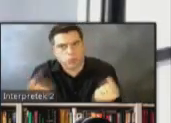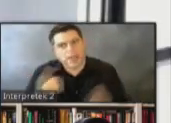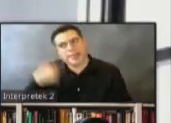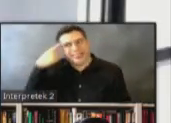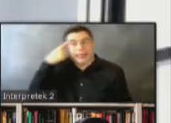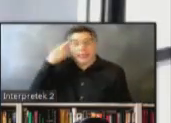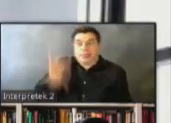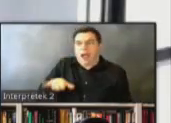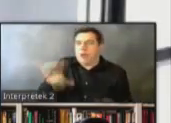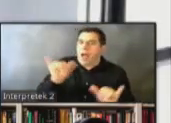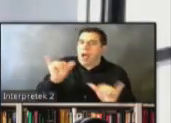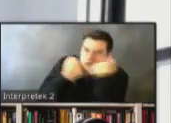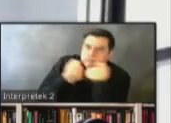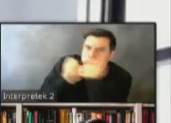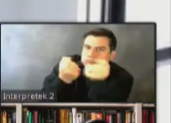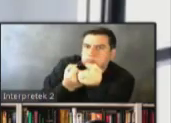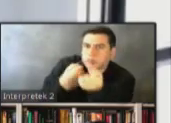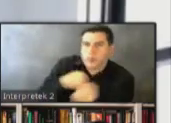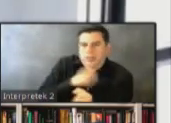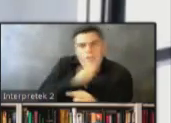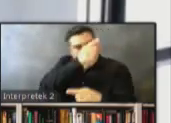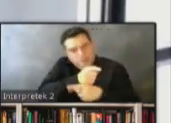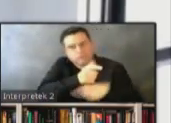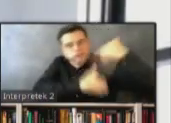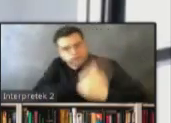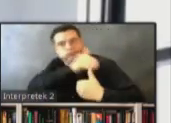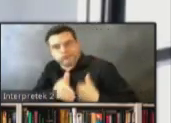right direction and we are working on the right things.